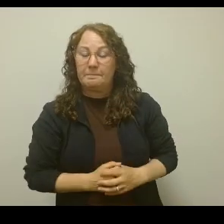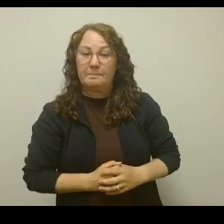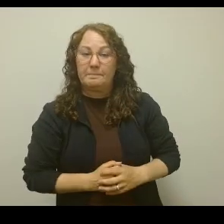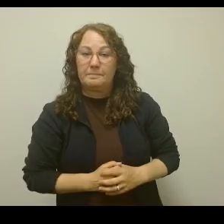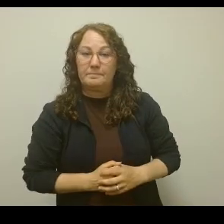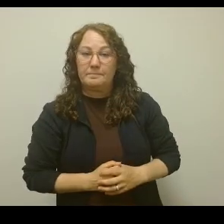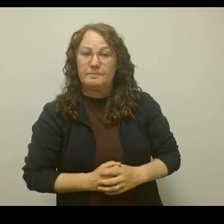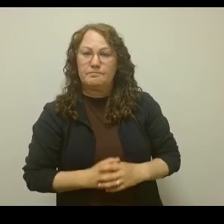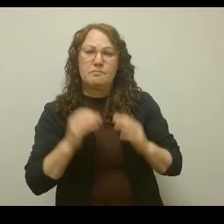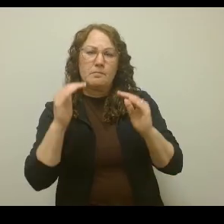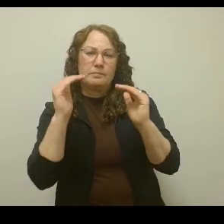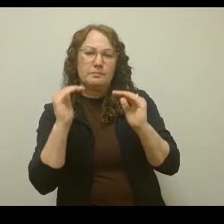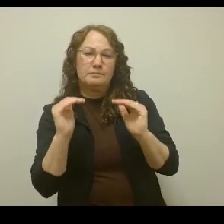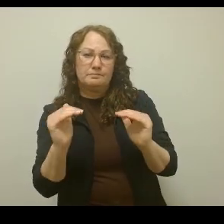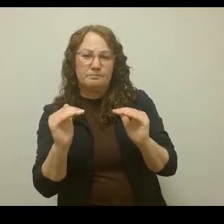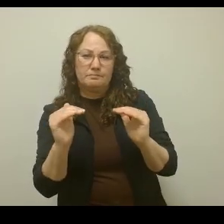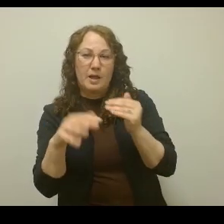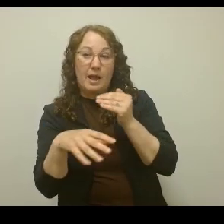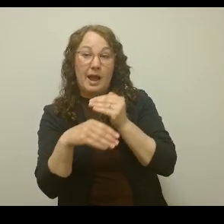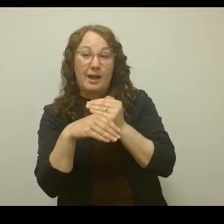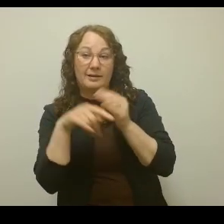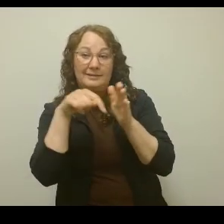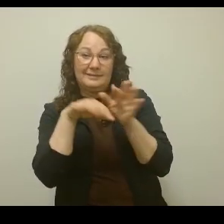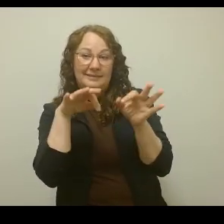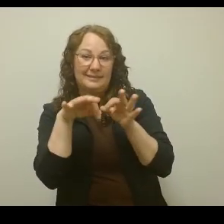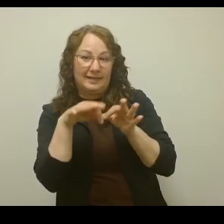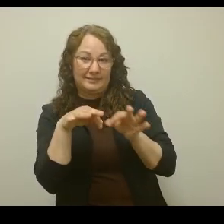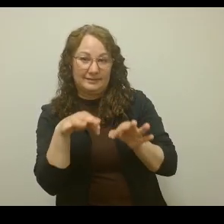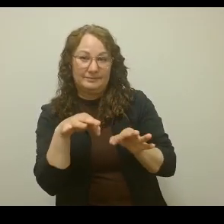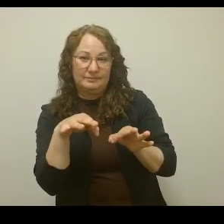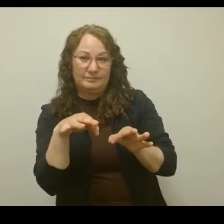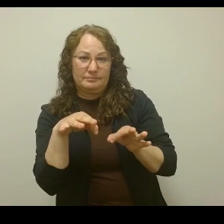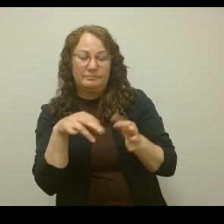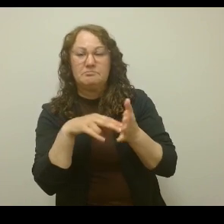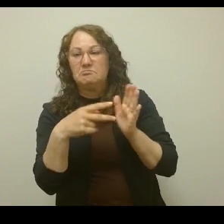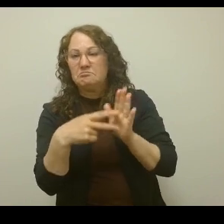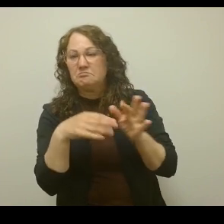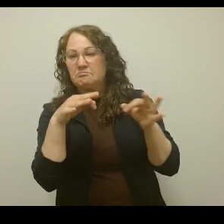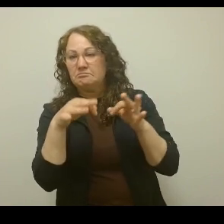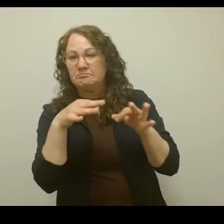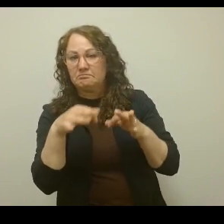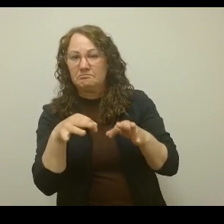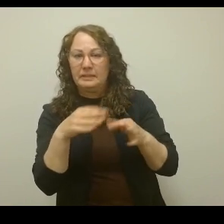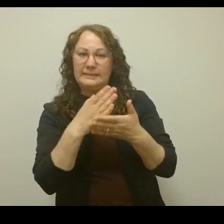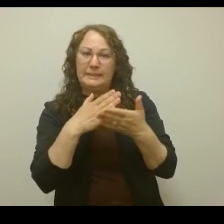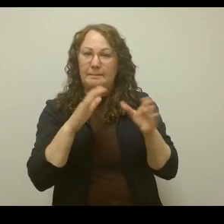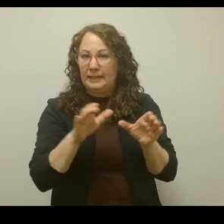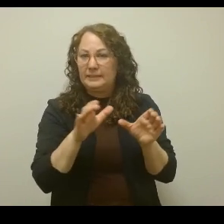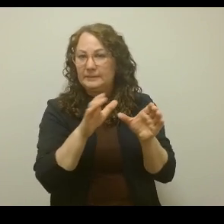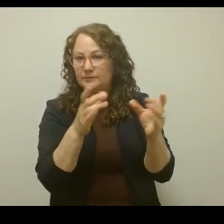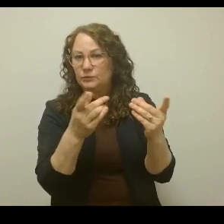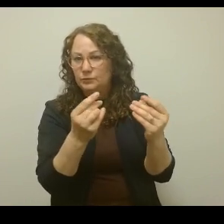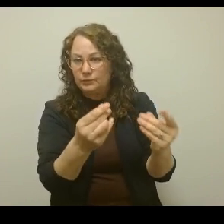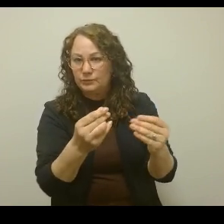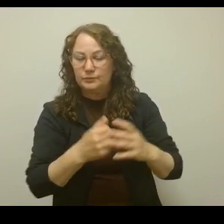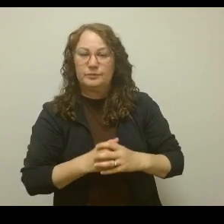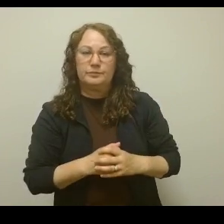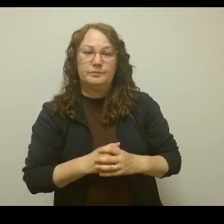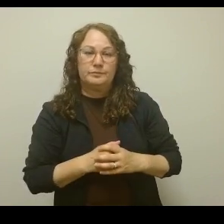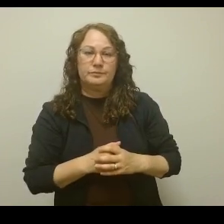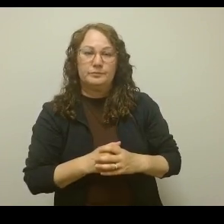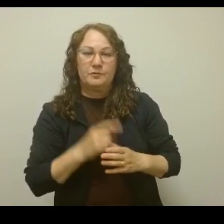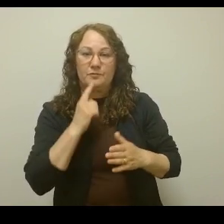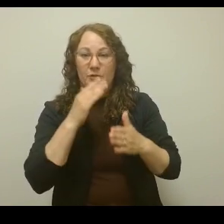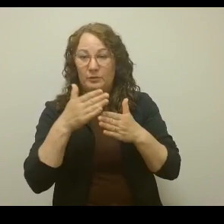And then Mark includes some relevant details. So he starts to describe some of the activities that he did on